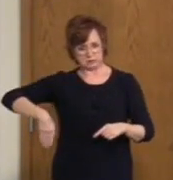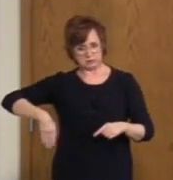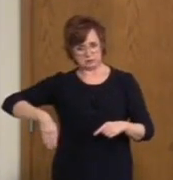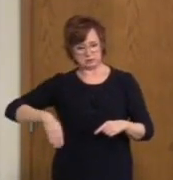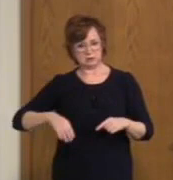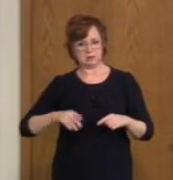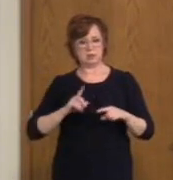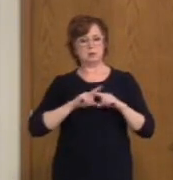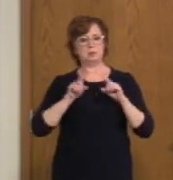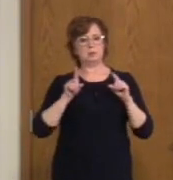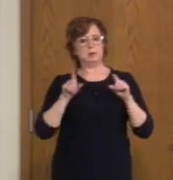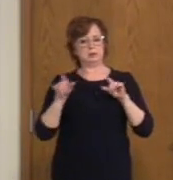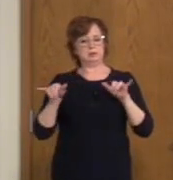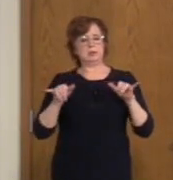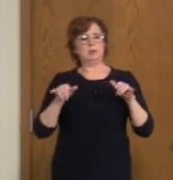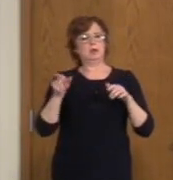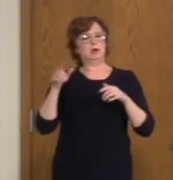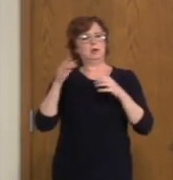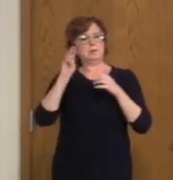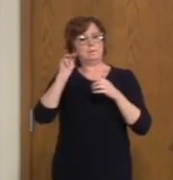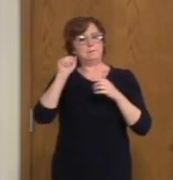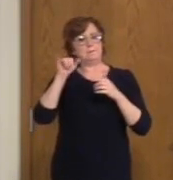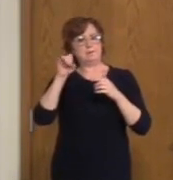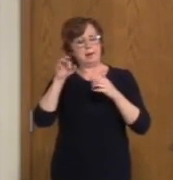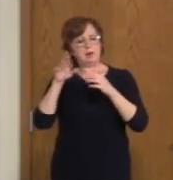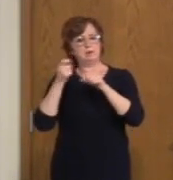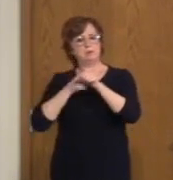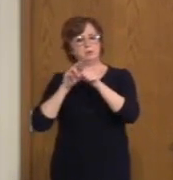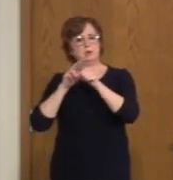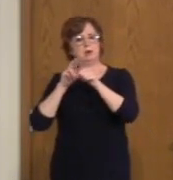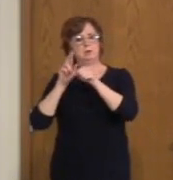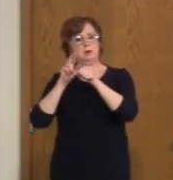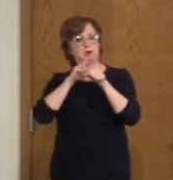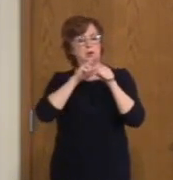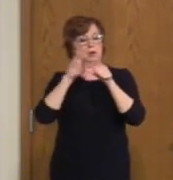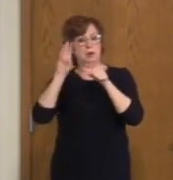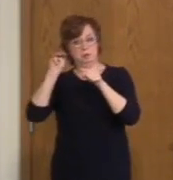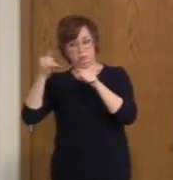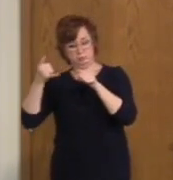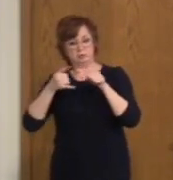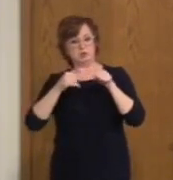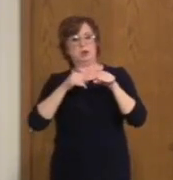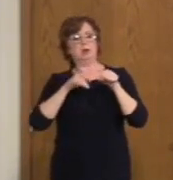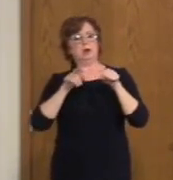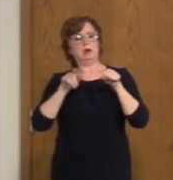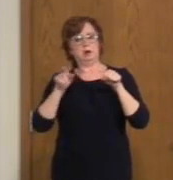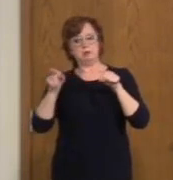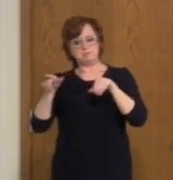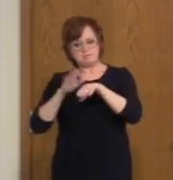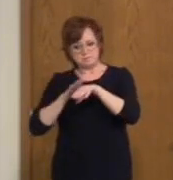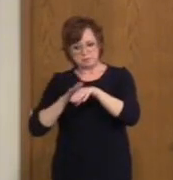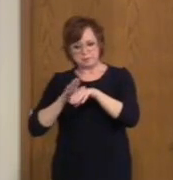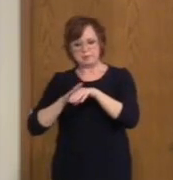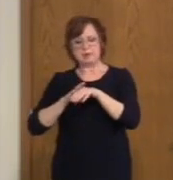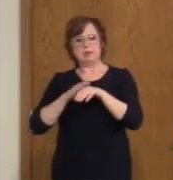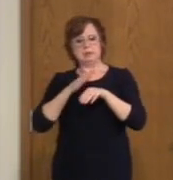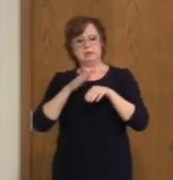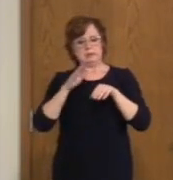Regina, minimize the number of contacts, order more takeout, more curbside pickup, be very cautious about any